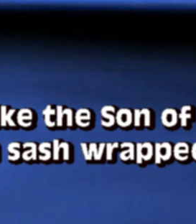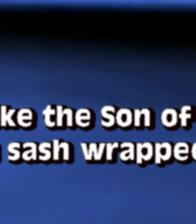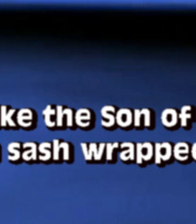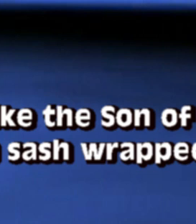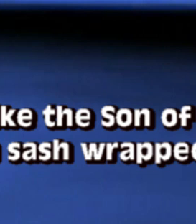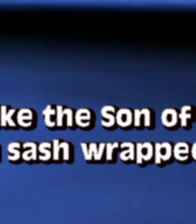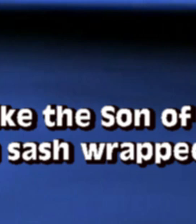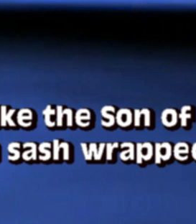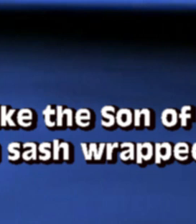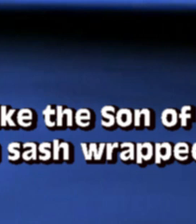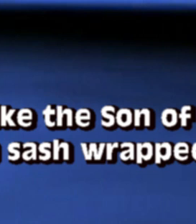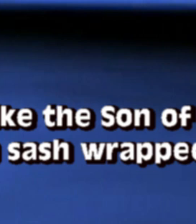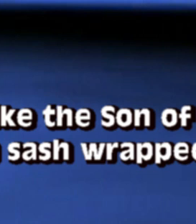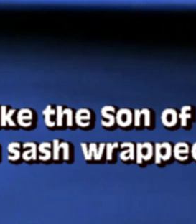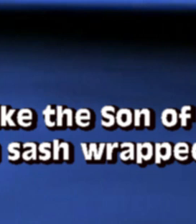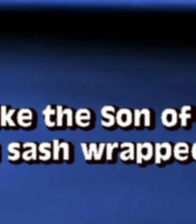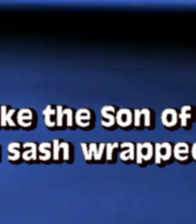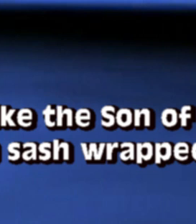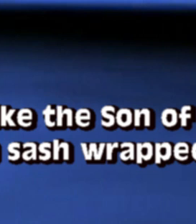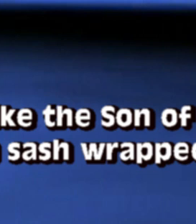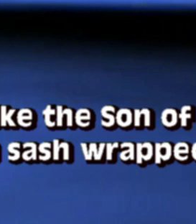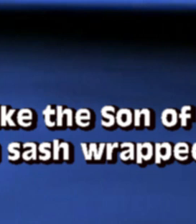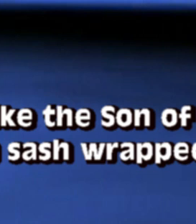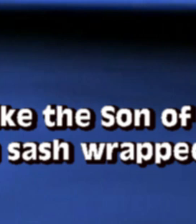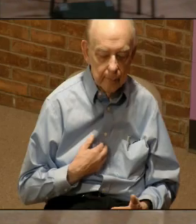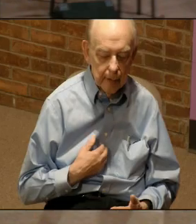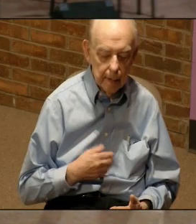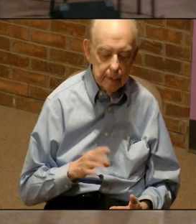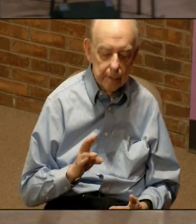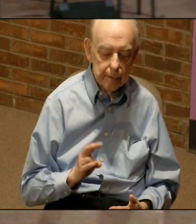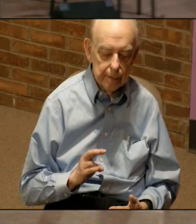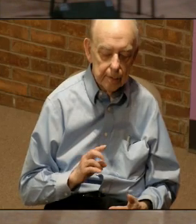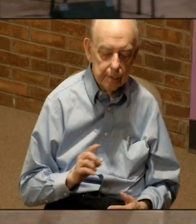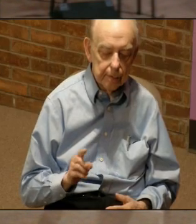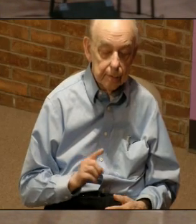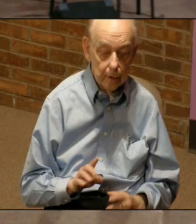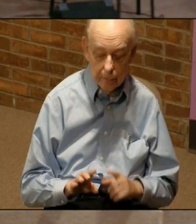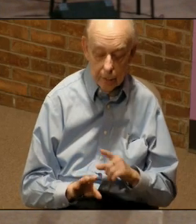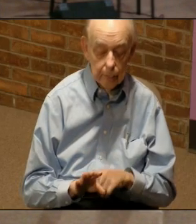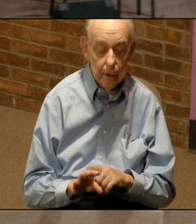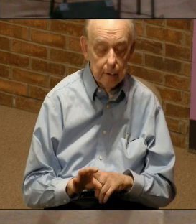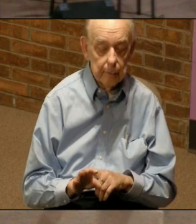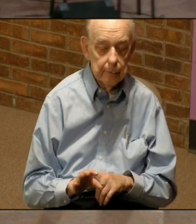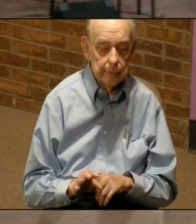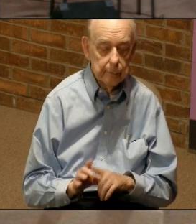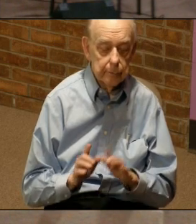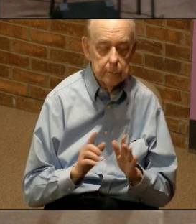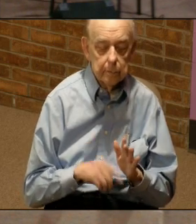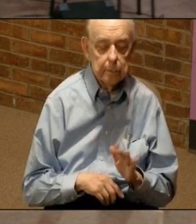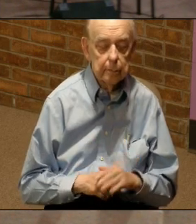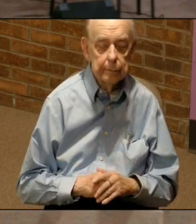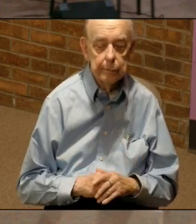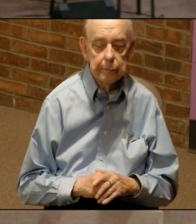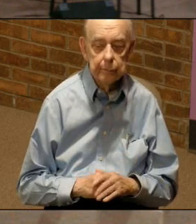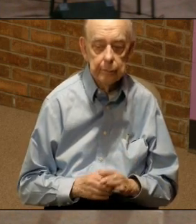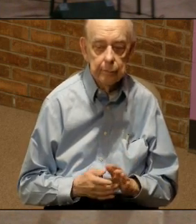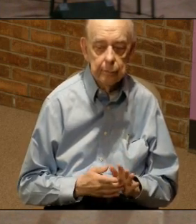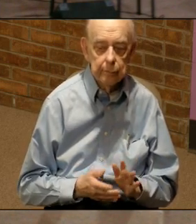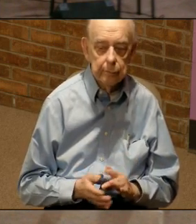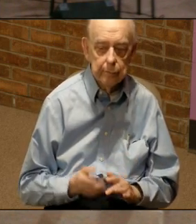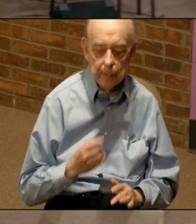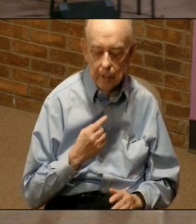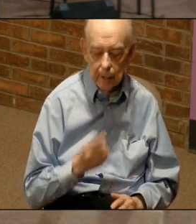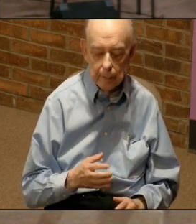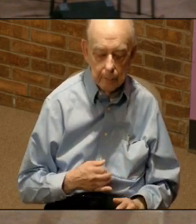was someone like the Son of Man. He held 7 stars in his right hand. A little while later, Jesus